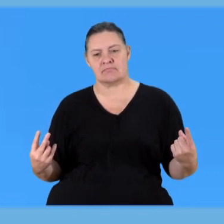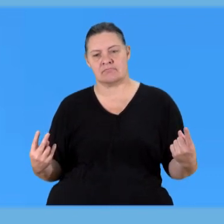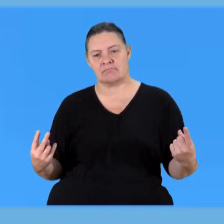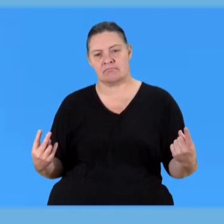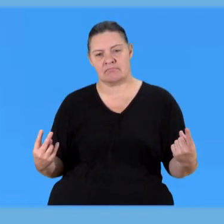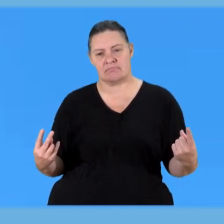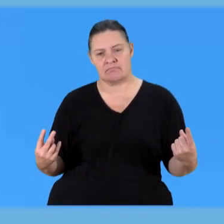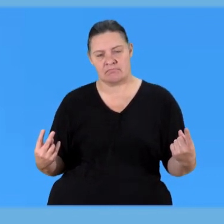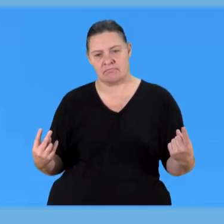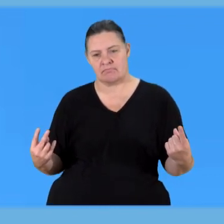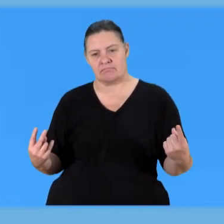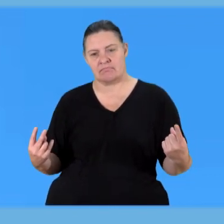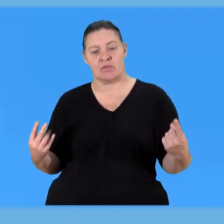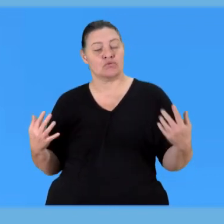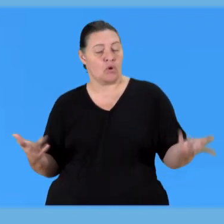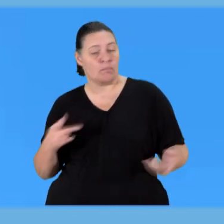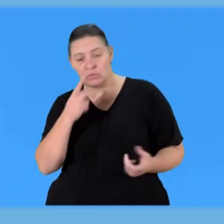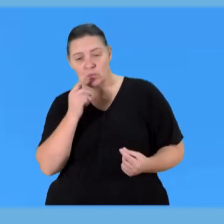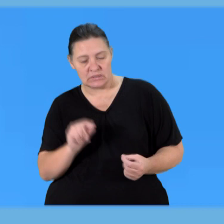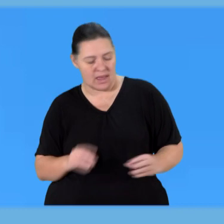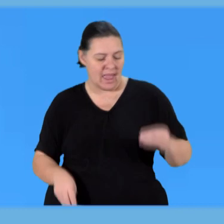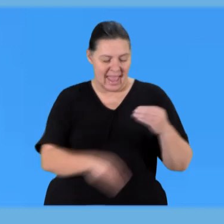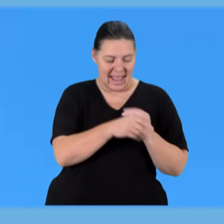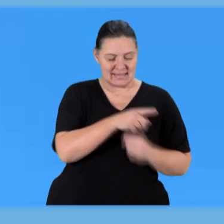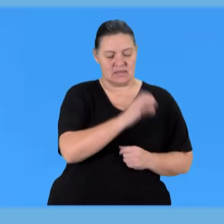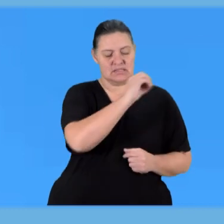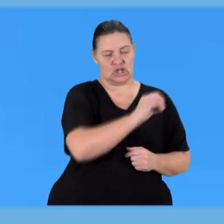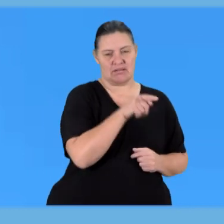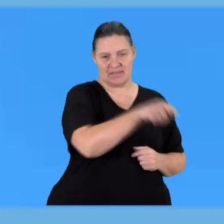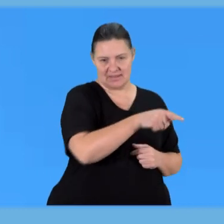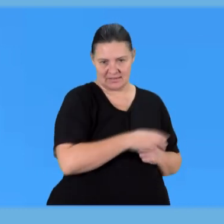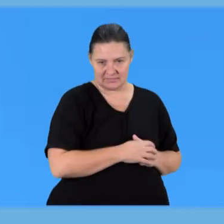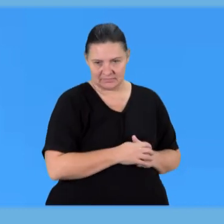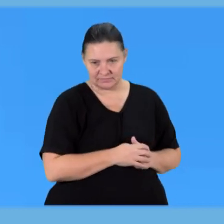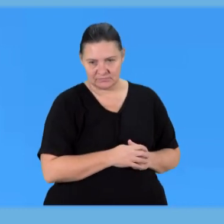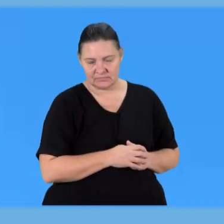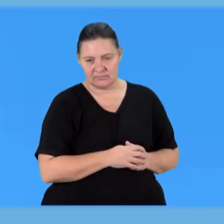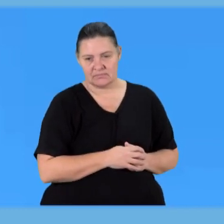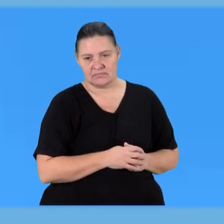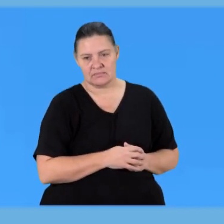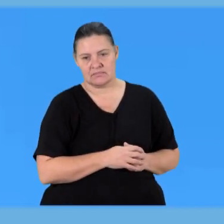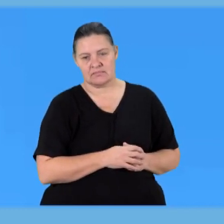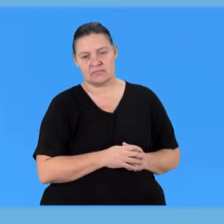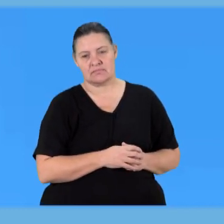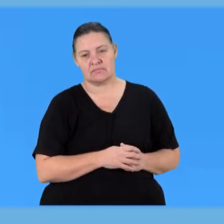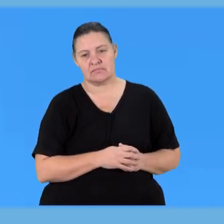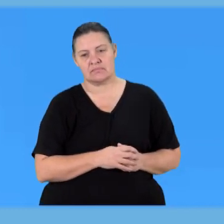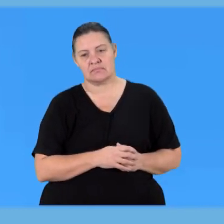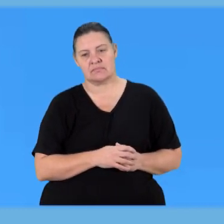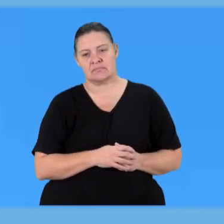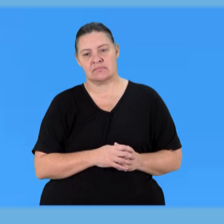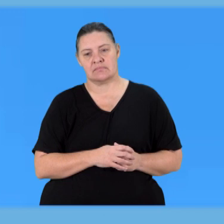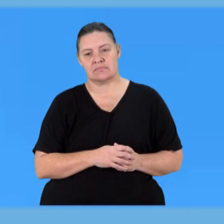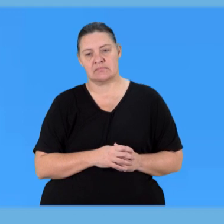the left-hand side, I have one zinc atom. So what do I need to do? I need to add another zinc. So I need to add another zinc